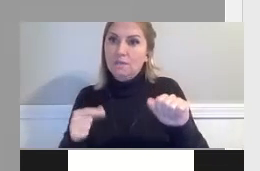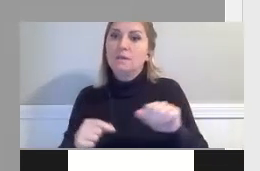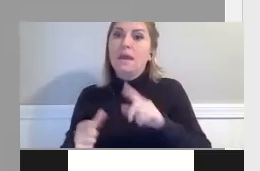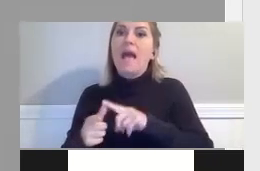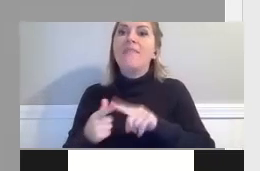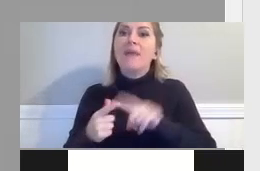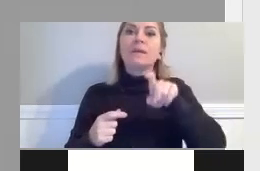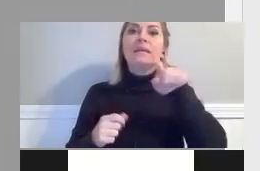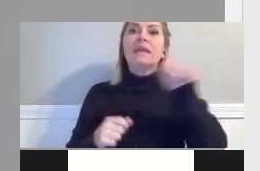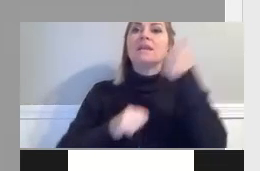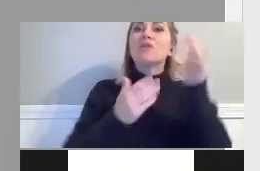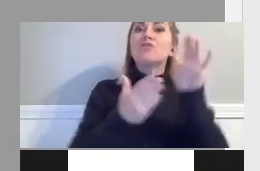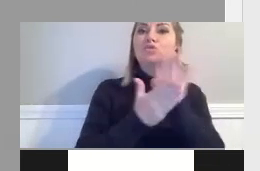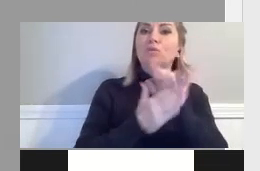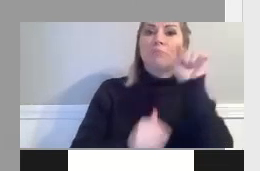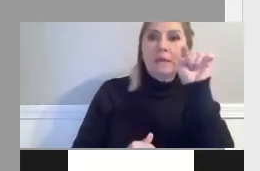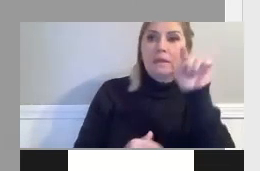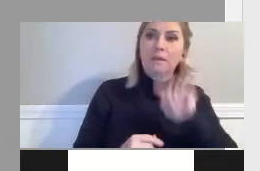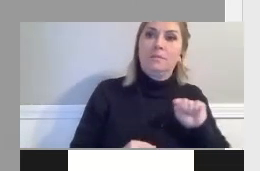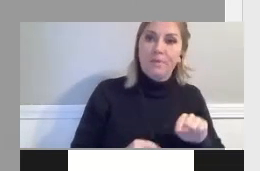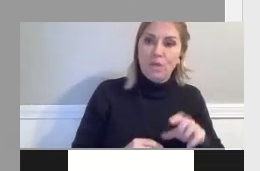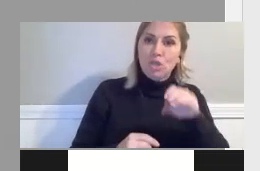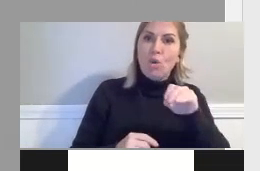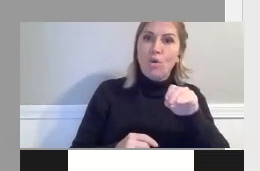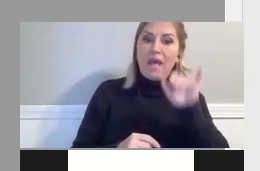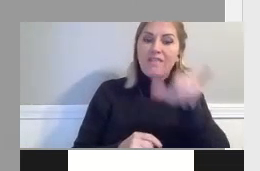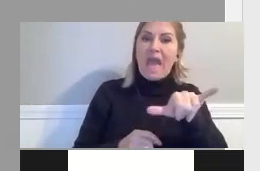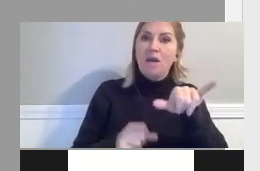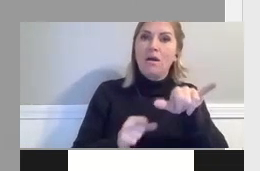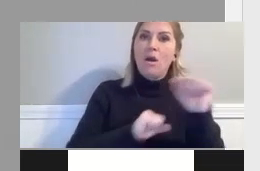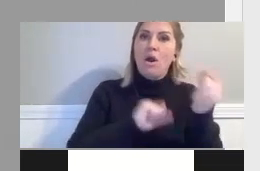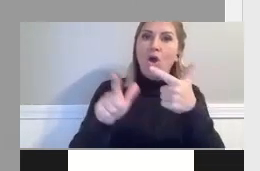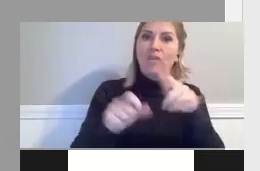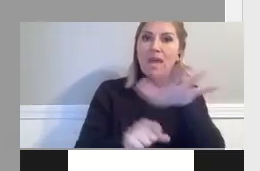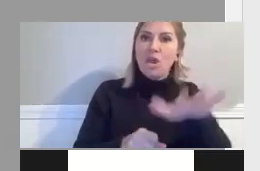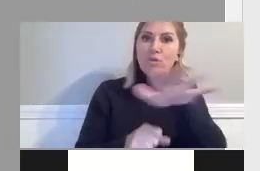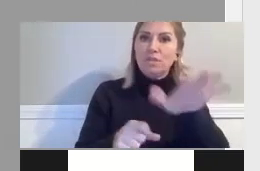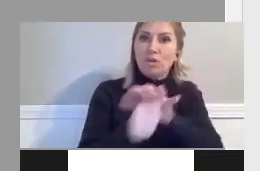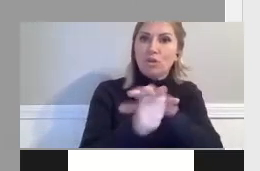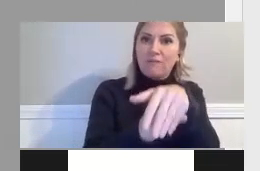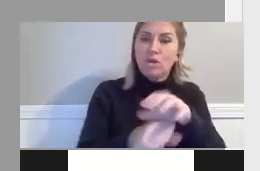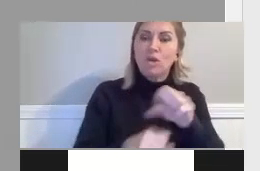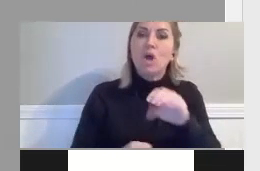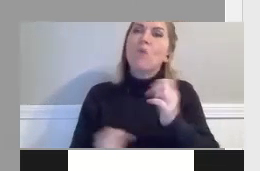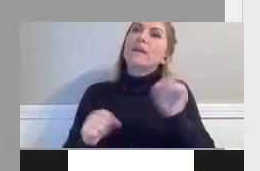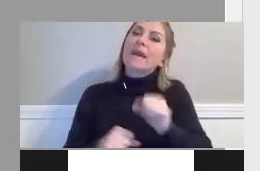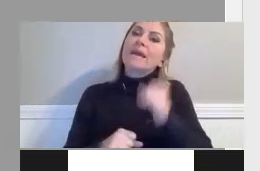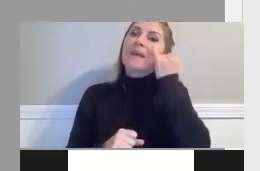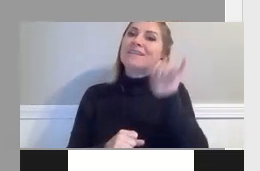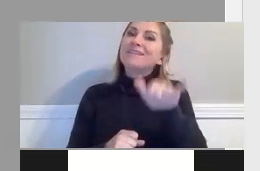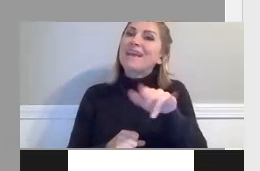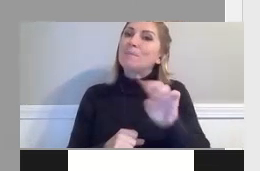place schools other way here such that it covers all vertices altogether. So you can also imagine this thing to